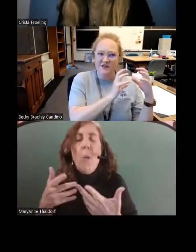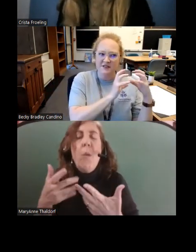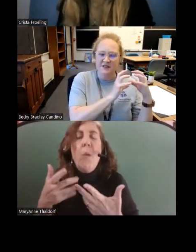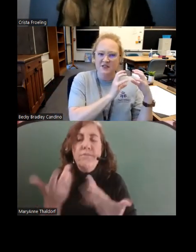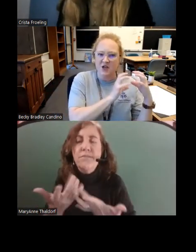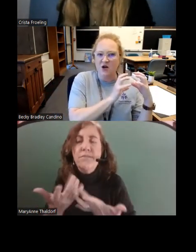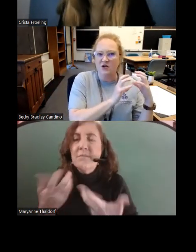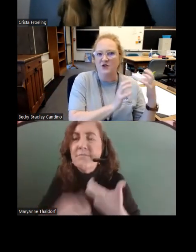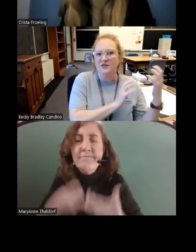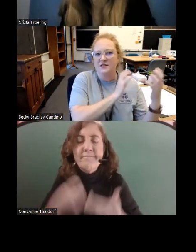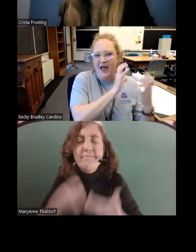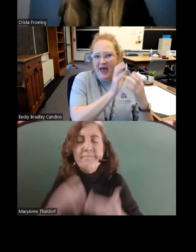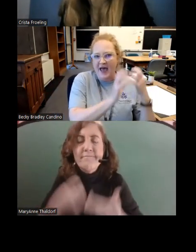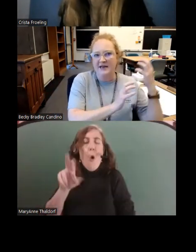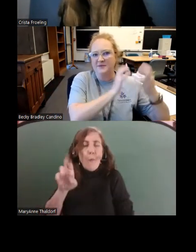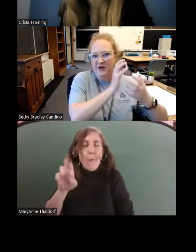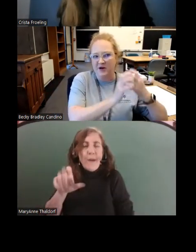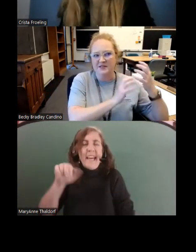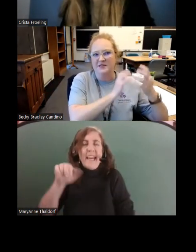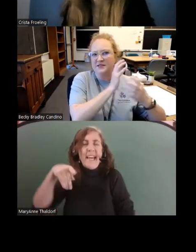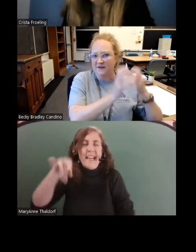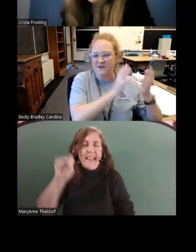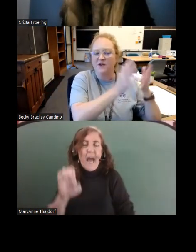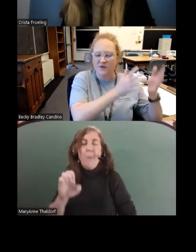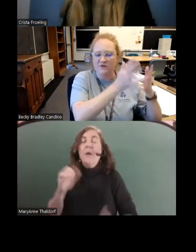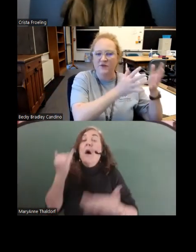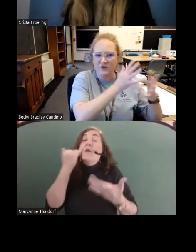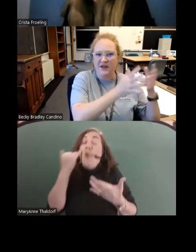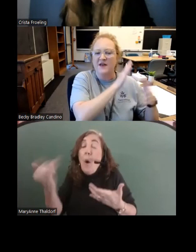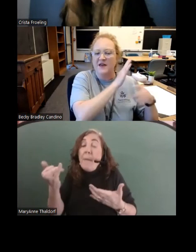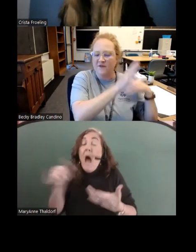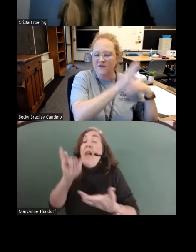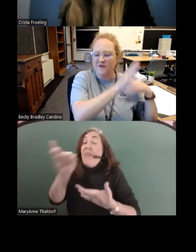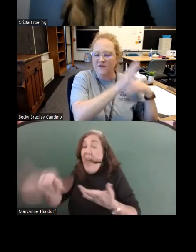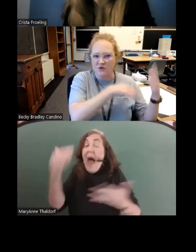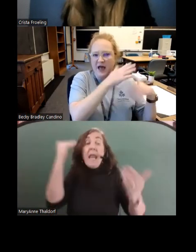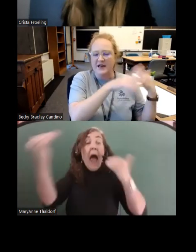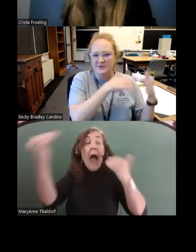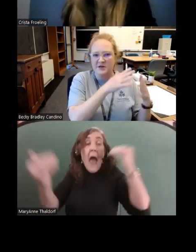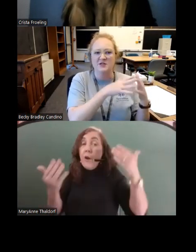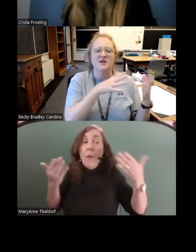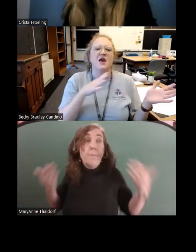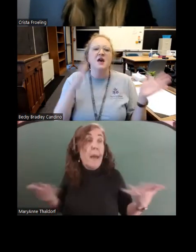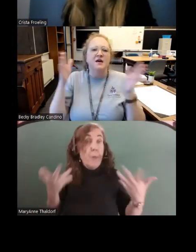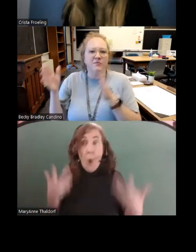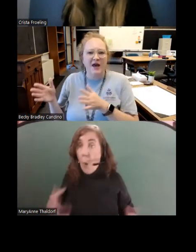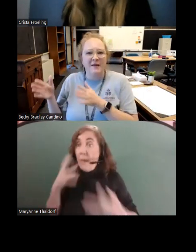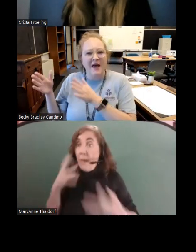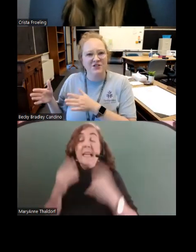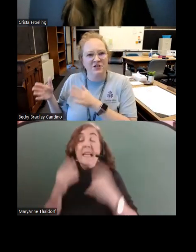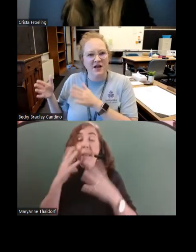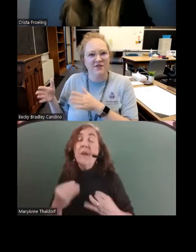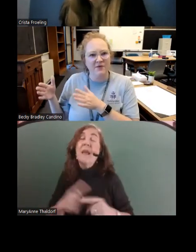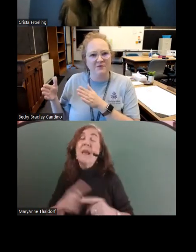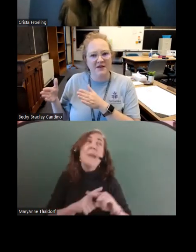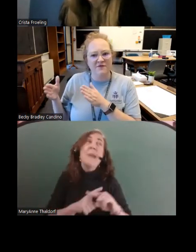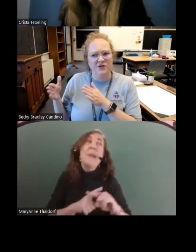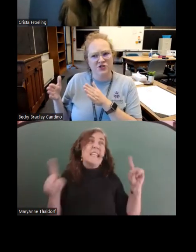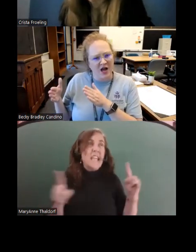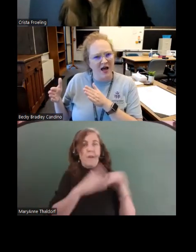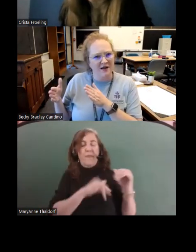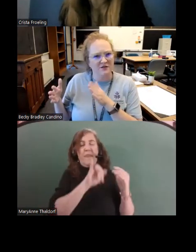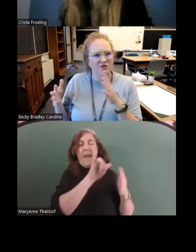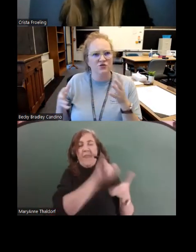if this is an adult who has had experiences, even though they're deaf, they've gone through school, had experiences. But imagine how that would be